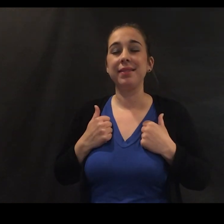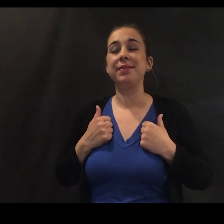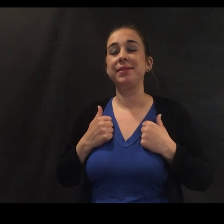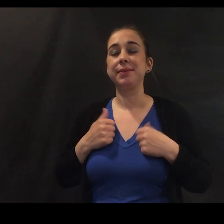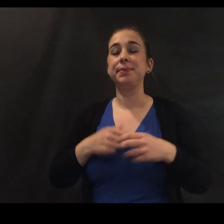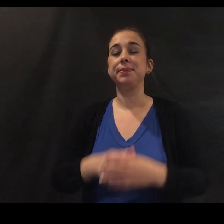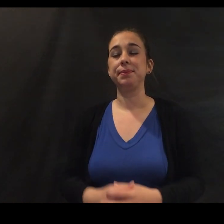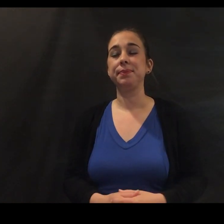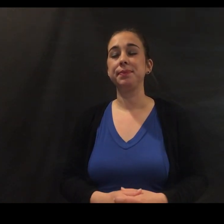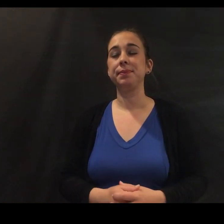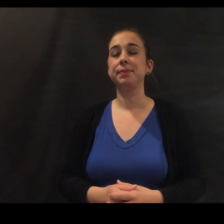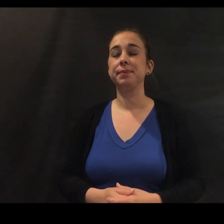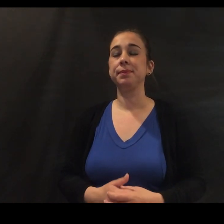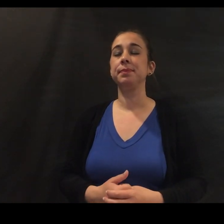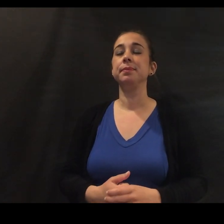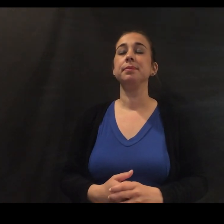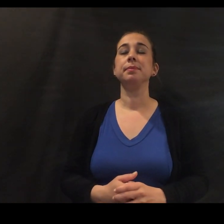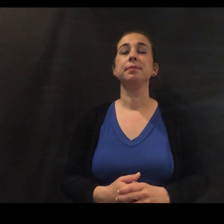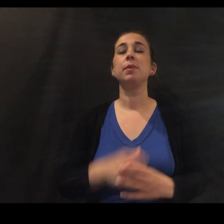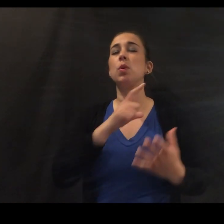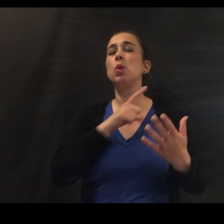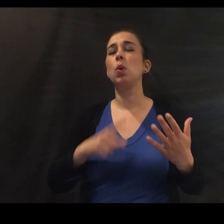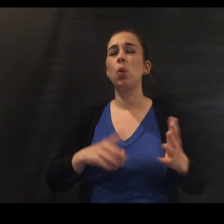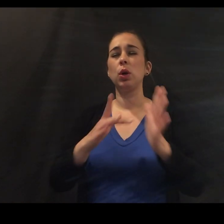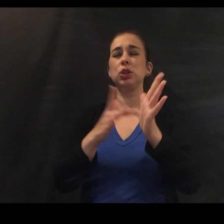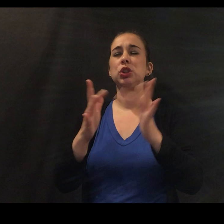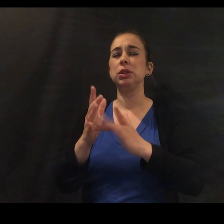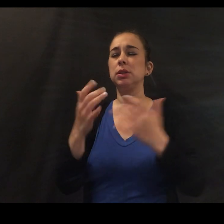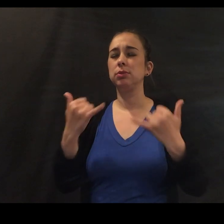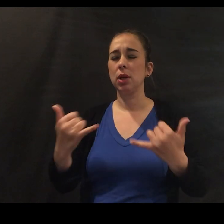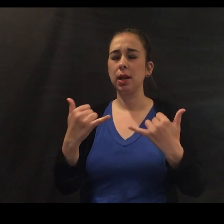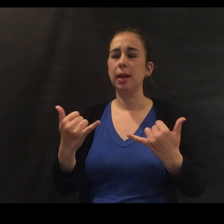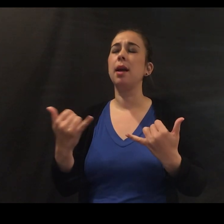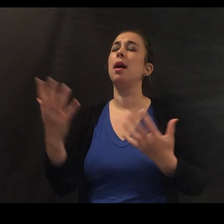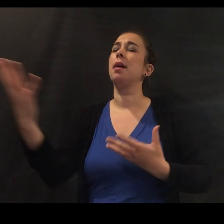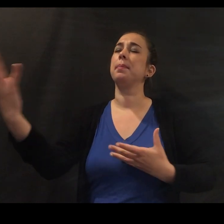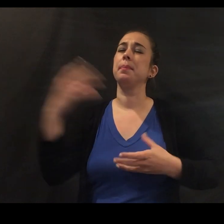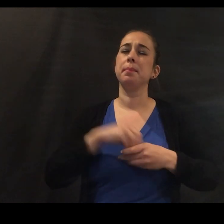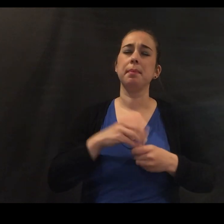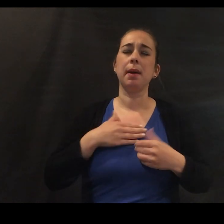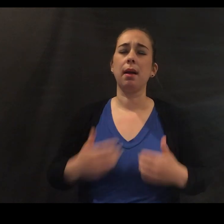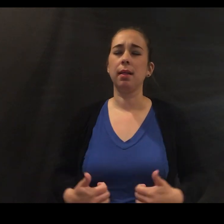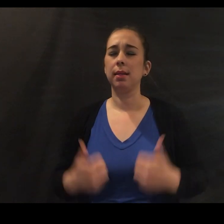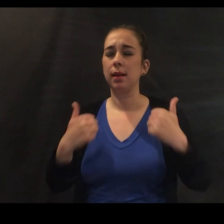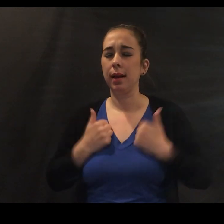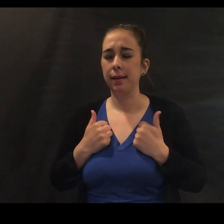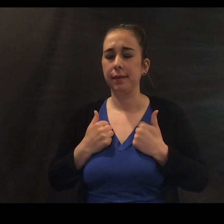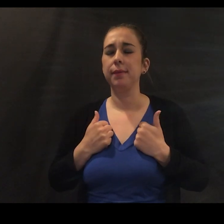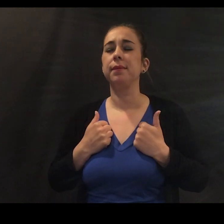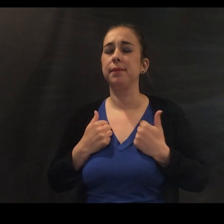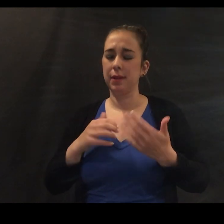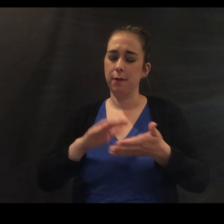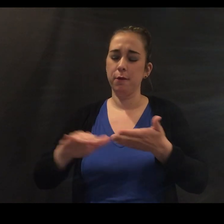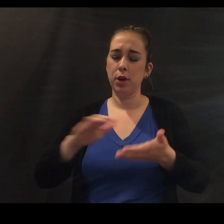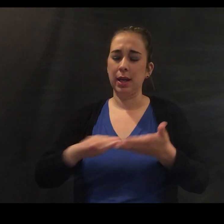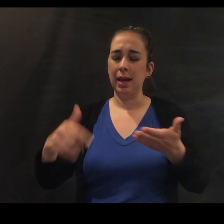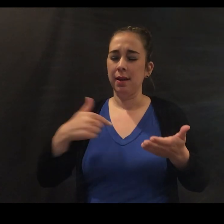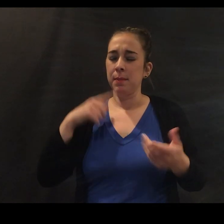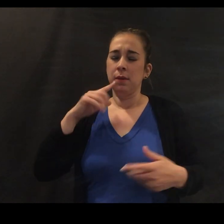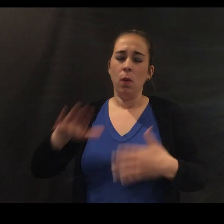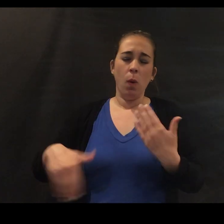Pray this prayer. Say, "Lord Jesus, right now, come into my life. Forgive me for all of my sins.